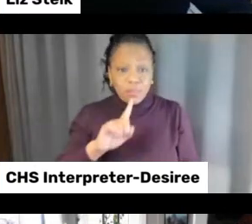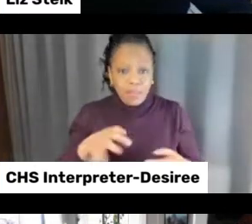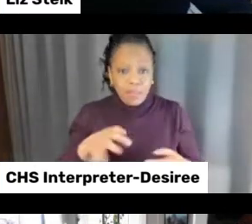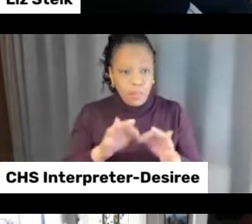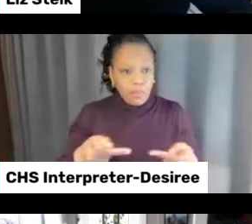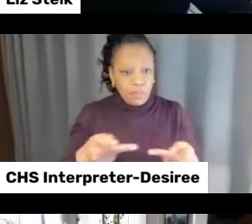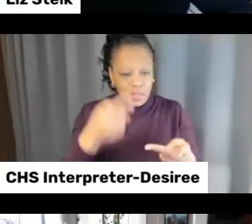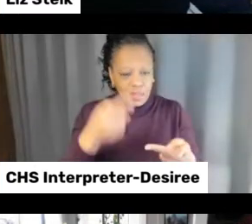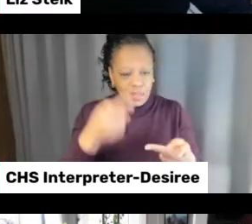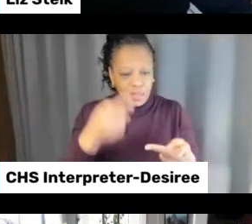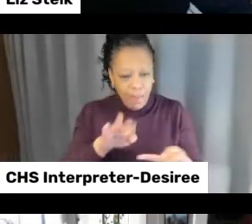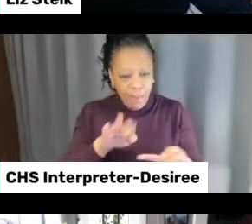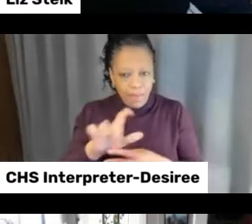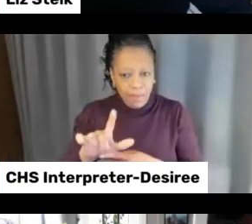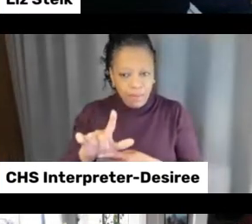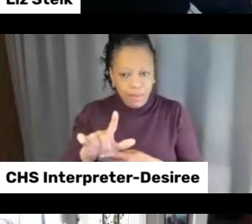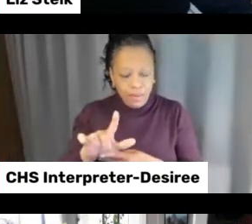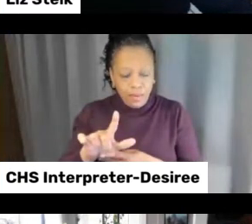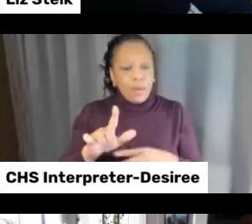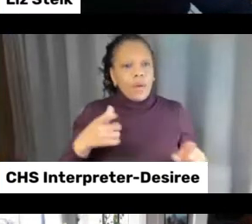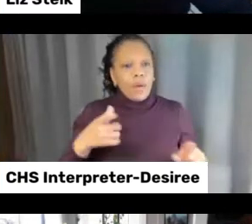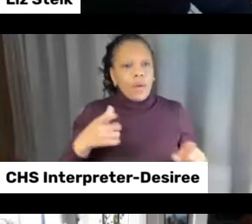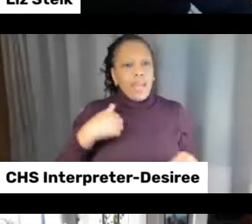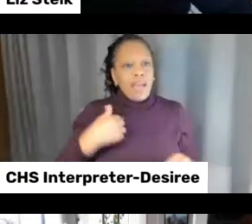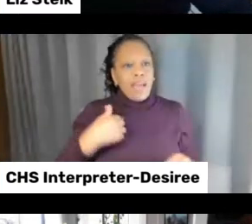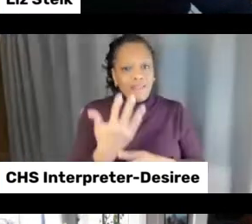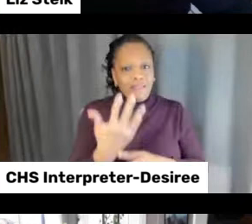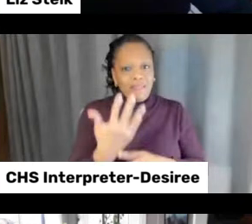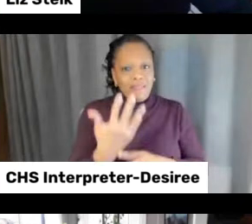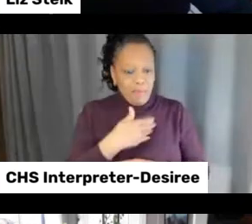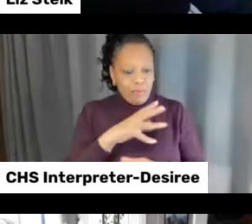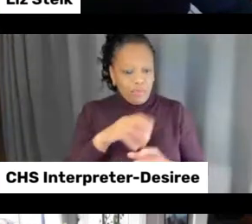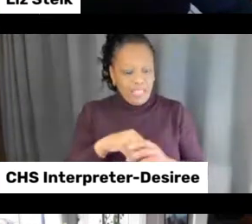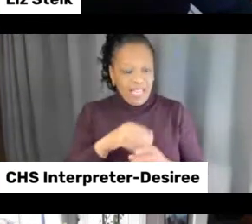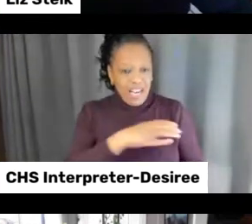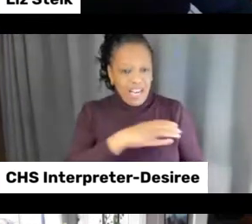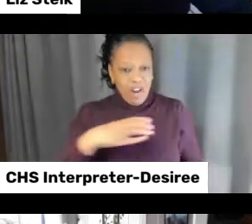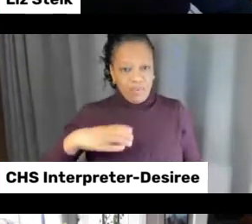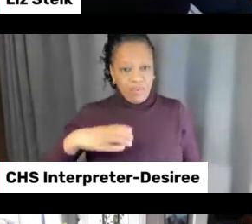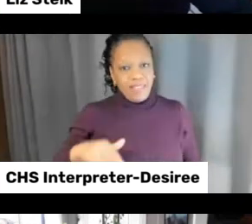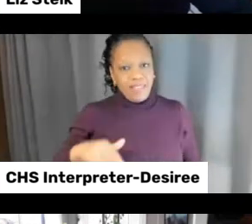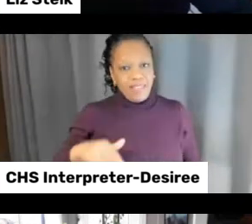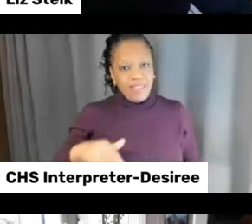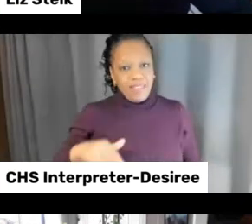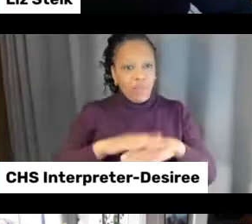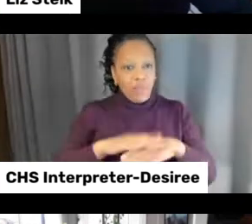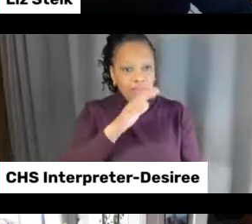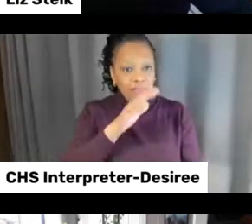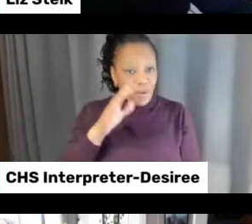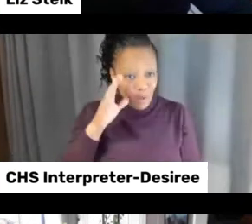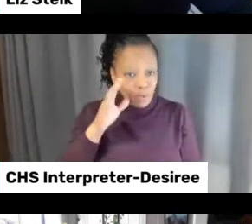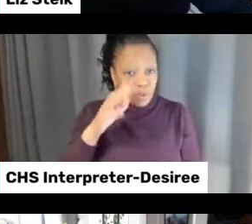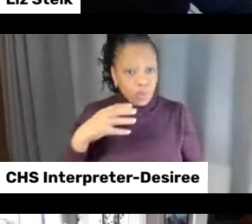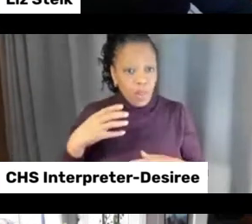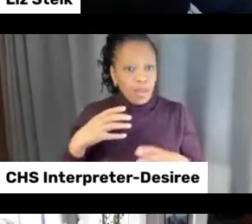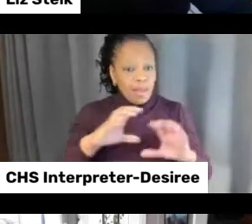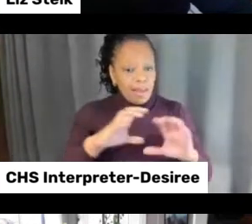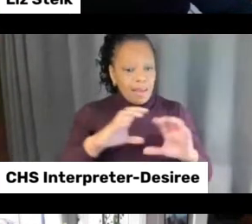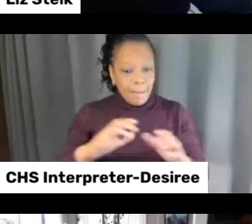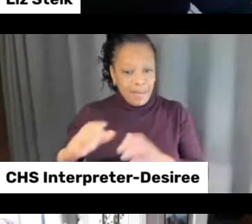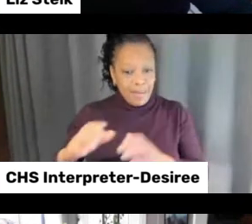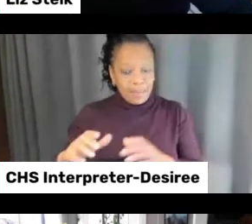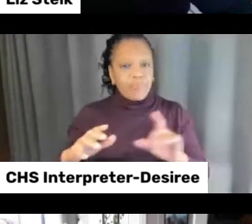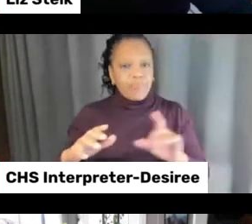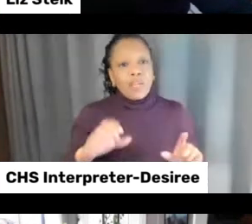We have 5 members of Congress who serve on the Congressional Agriculture Committees. So first, our